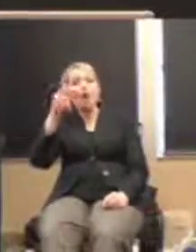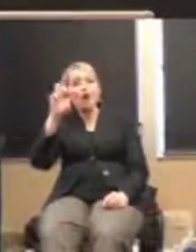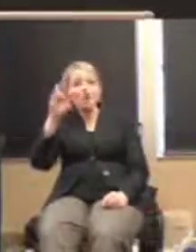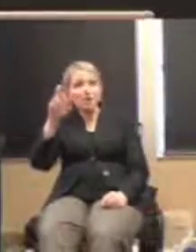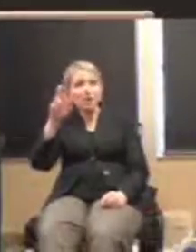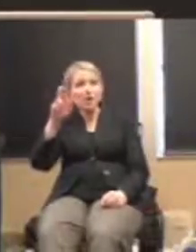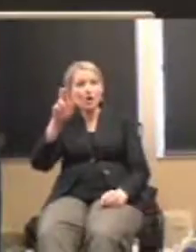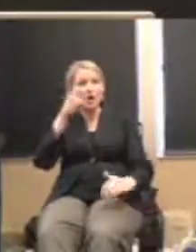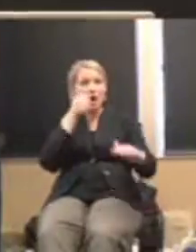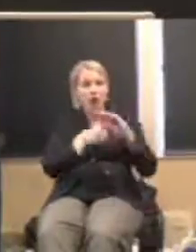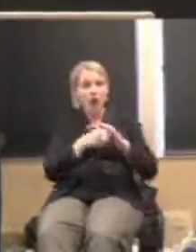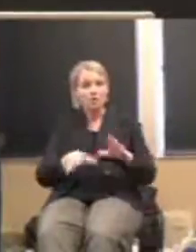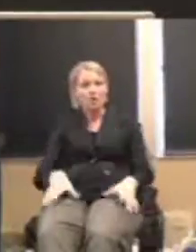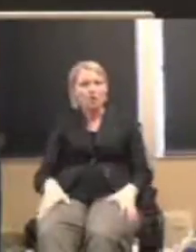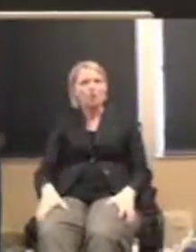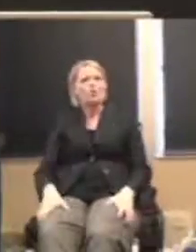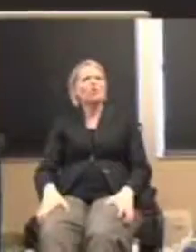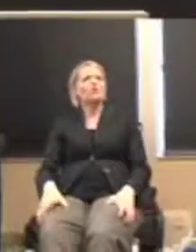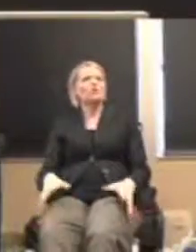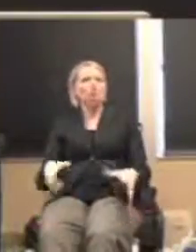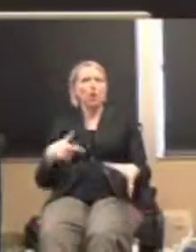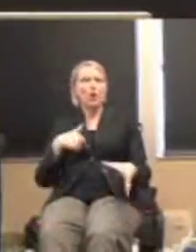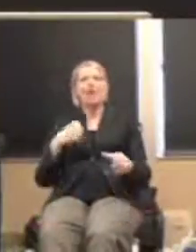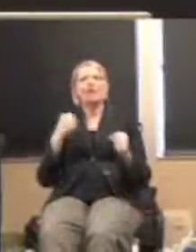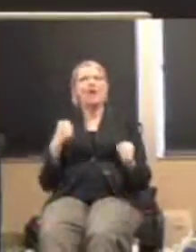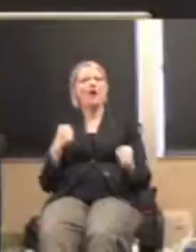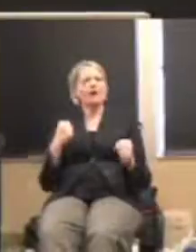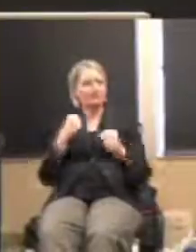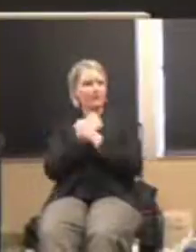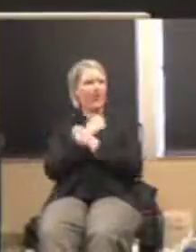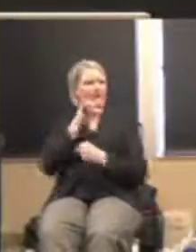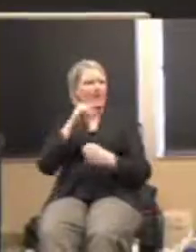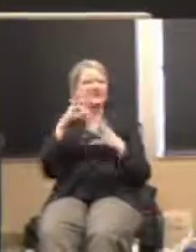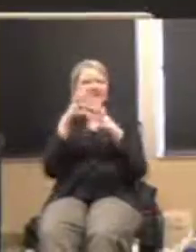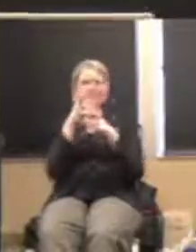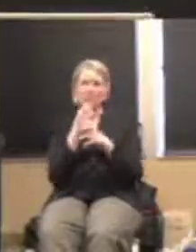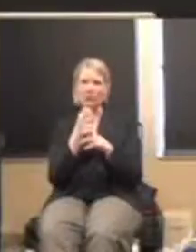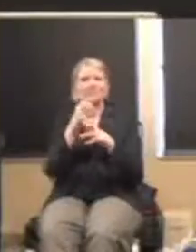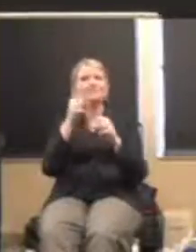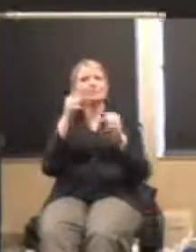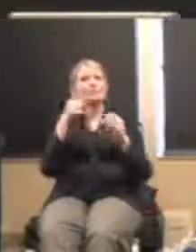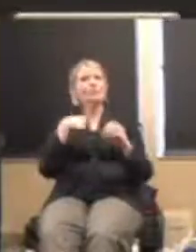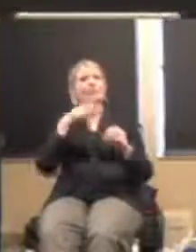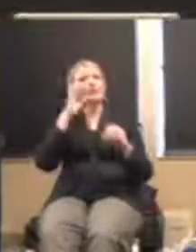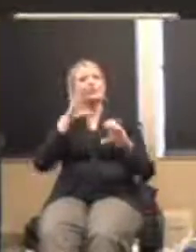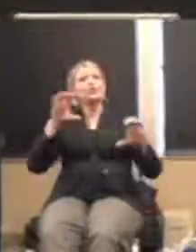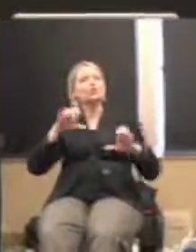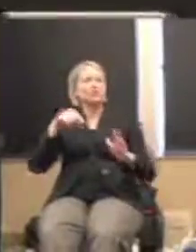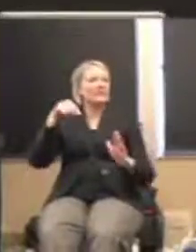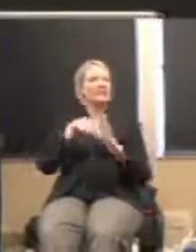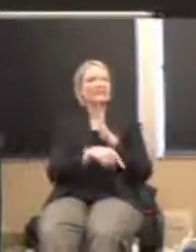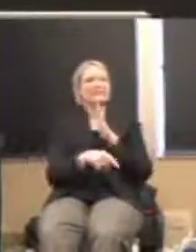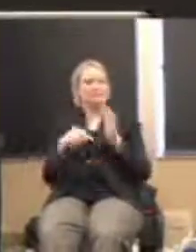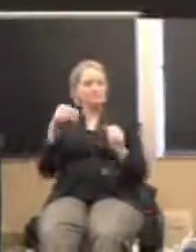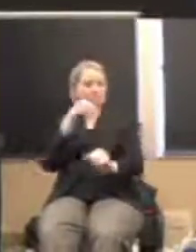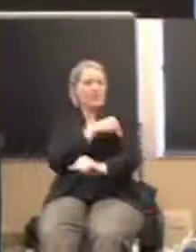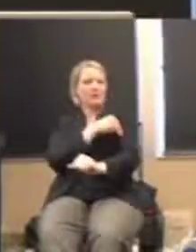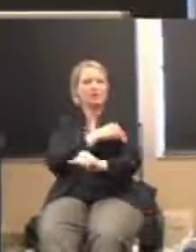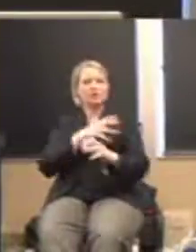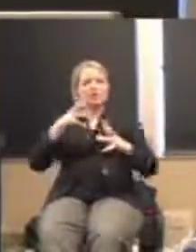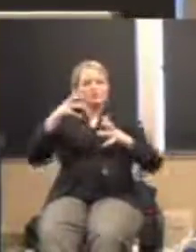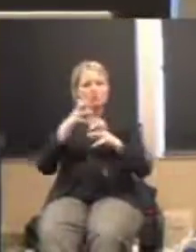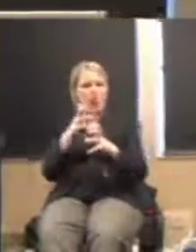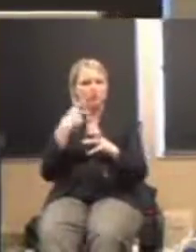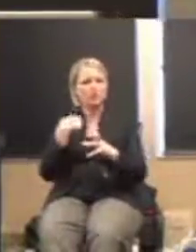underneath because I love that compression. And you're like, oh, great, so I'm going to do deep muscle compression. We're going to put on that